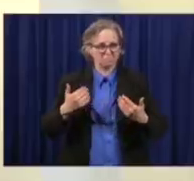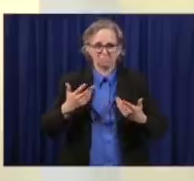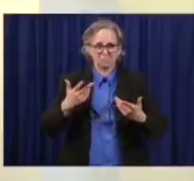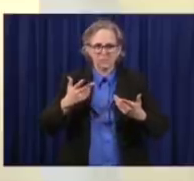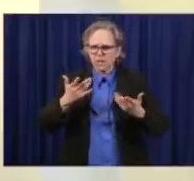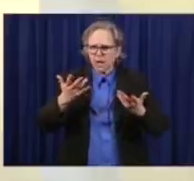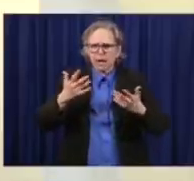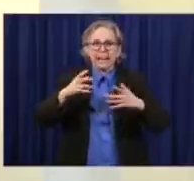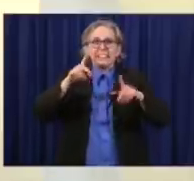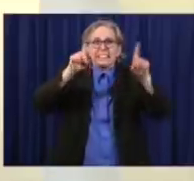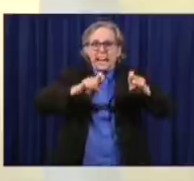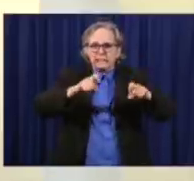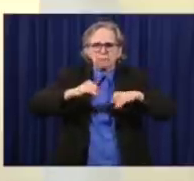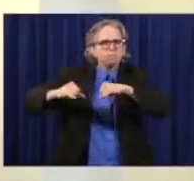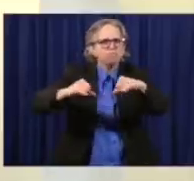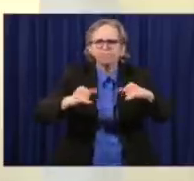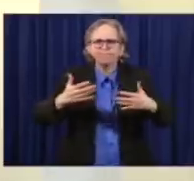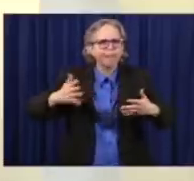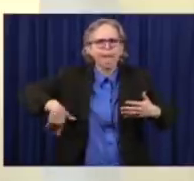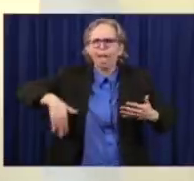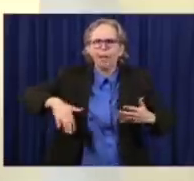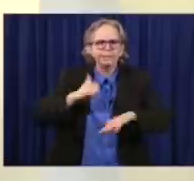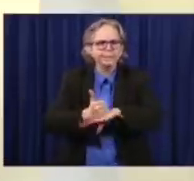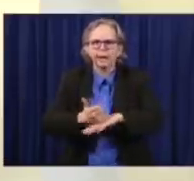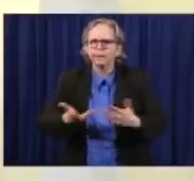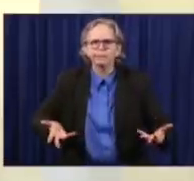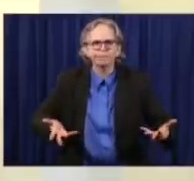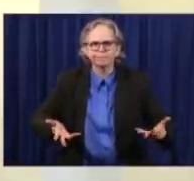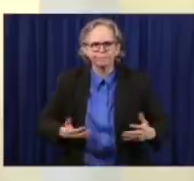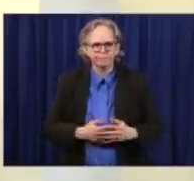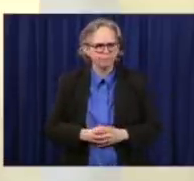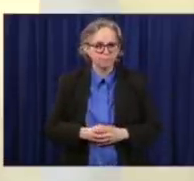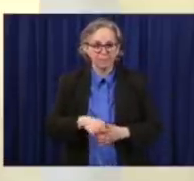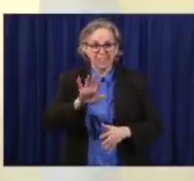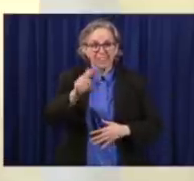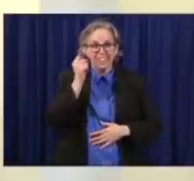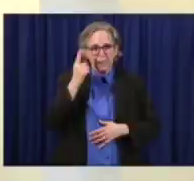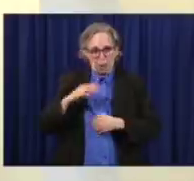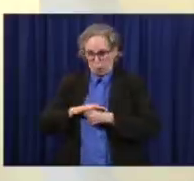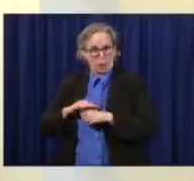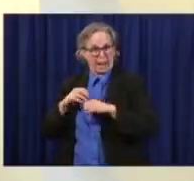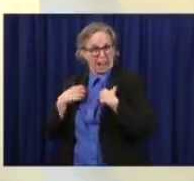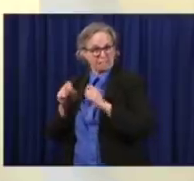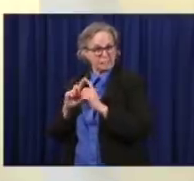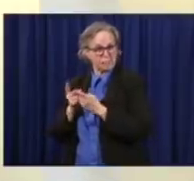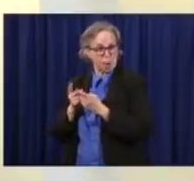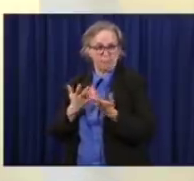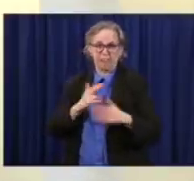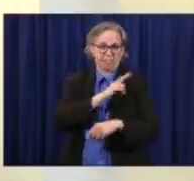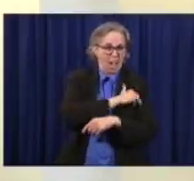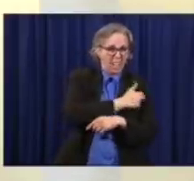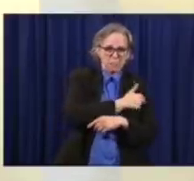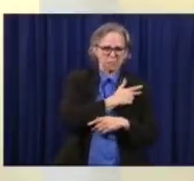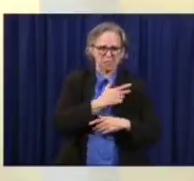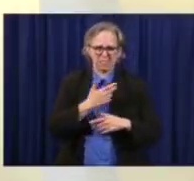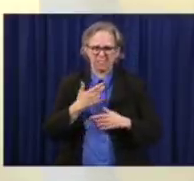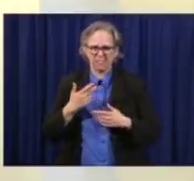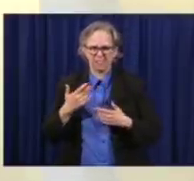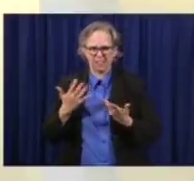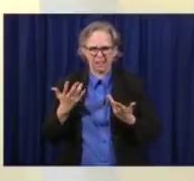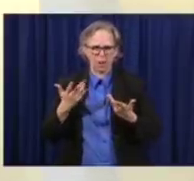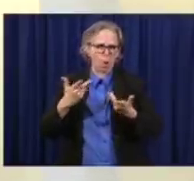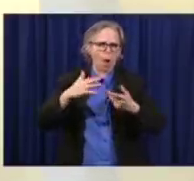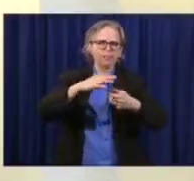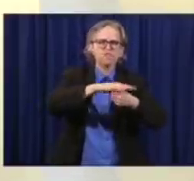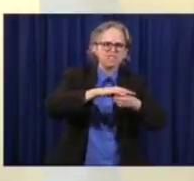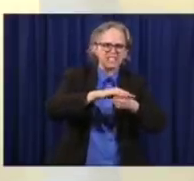it's something that the local health department and others, the hospitals, and there's really like a region and a zone that are looking